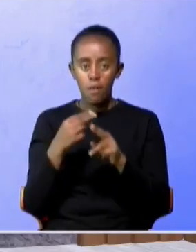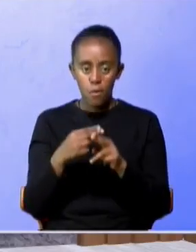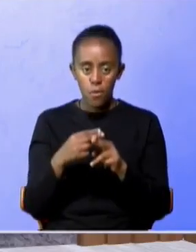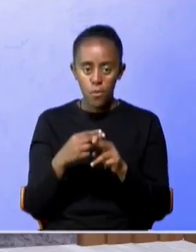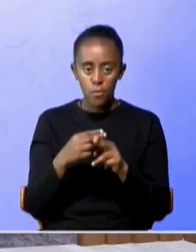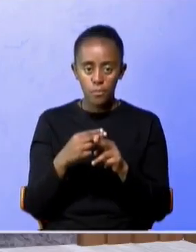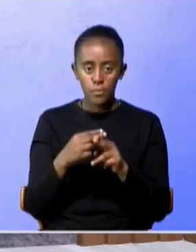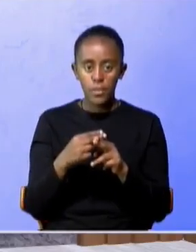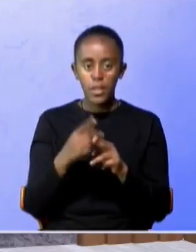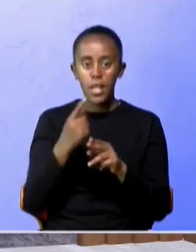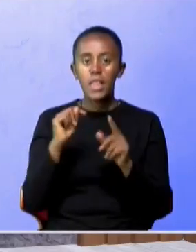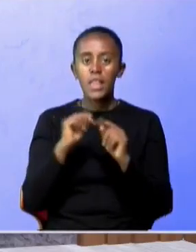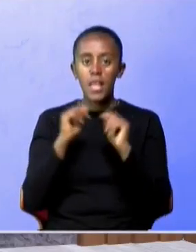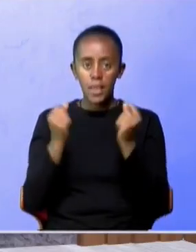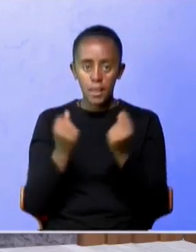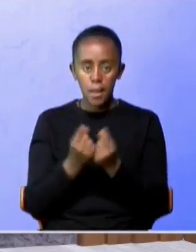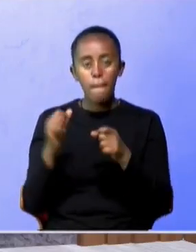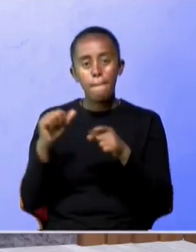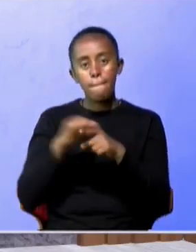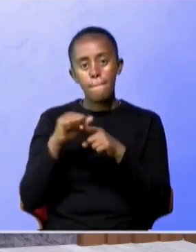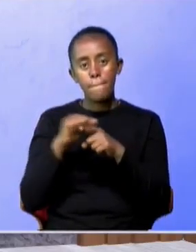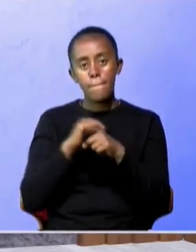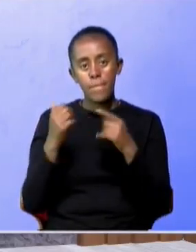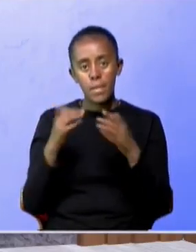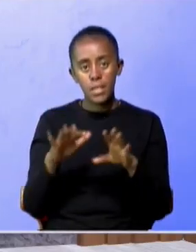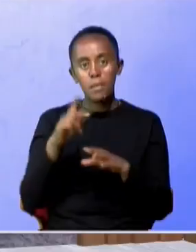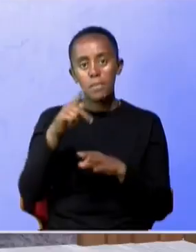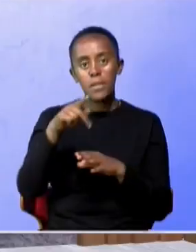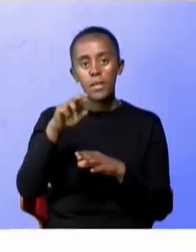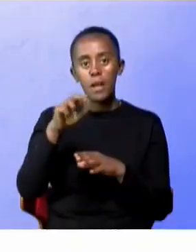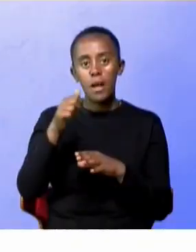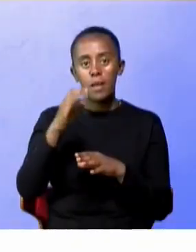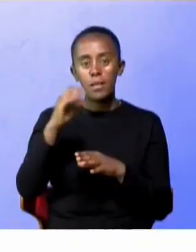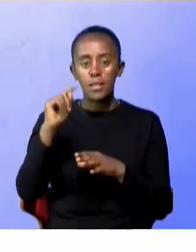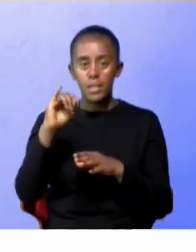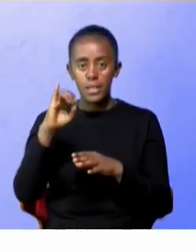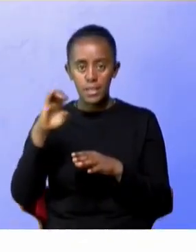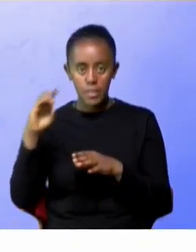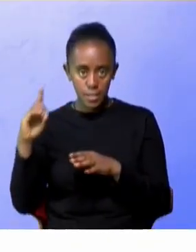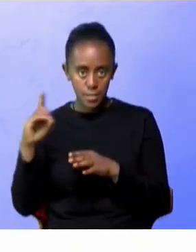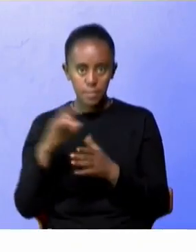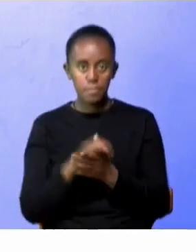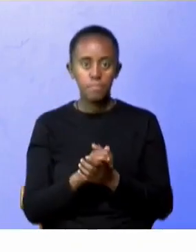The team practiced. Practiced